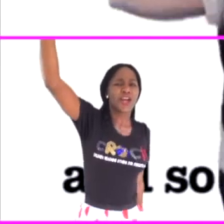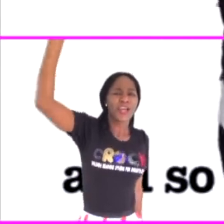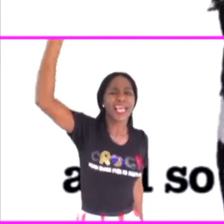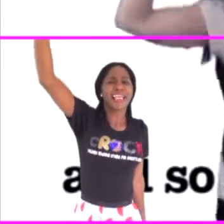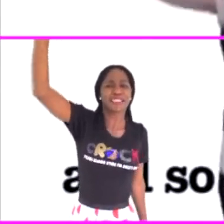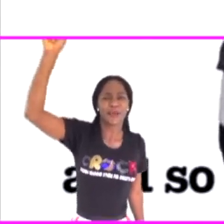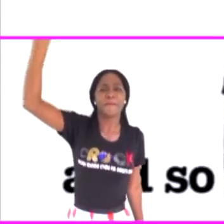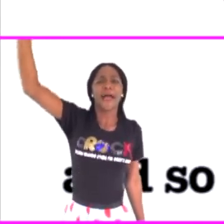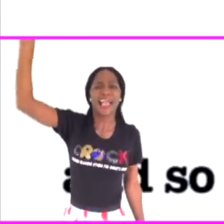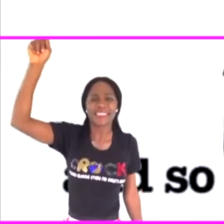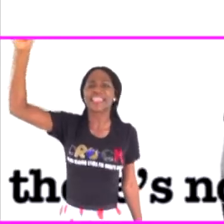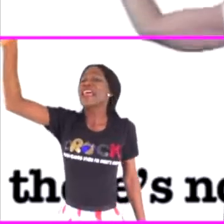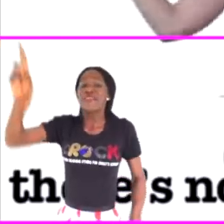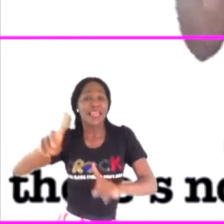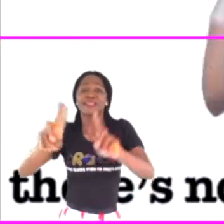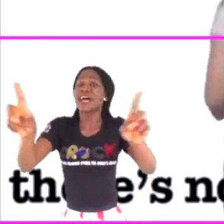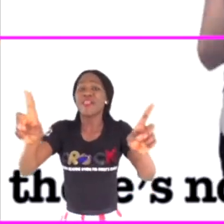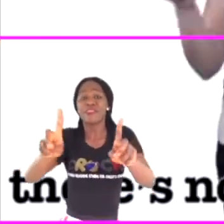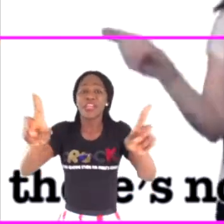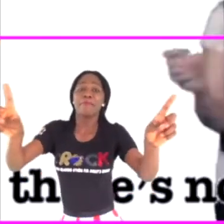so strong and so mighty.